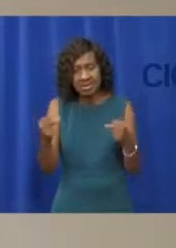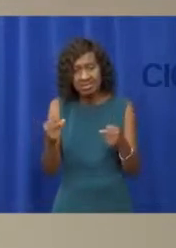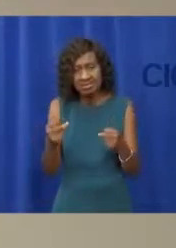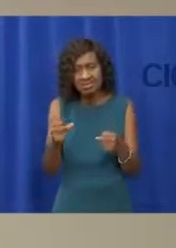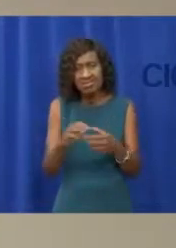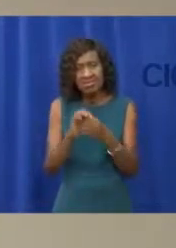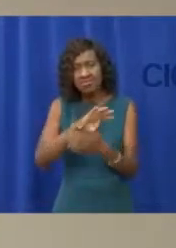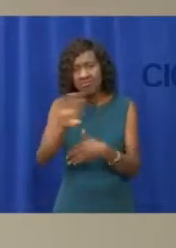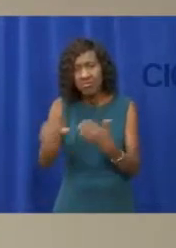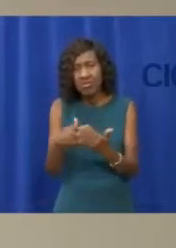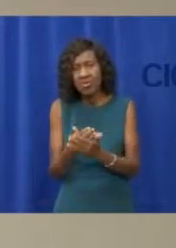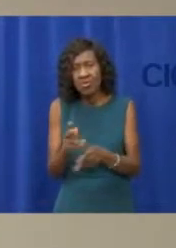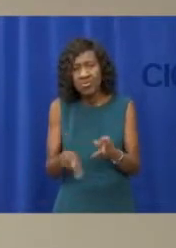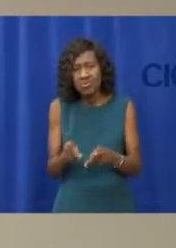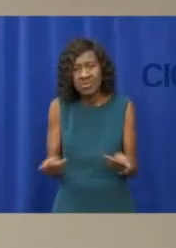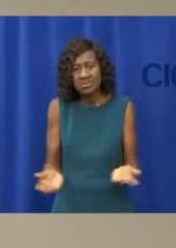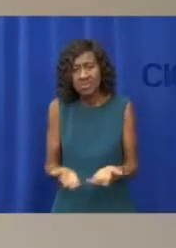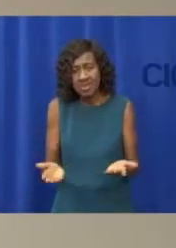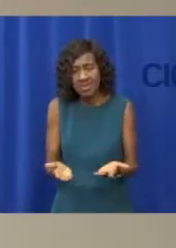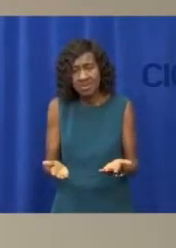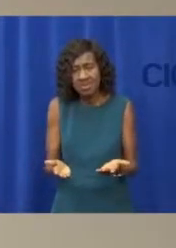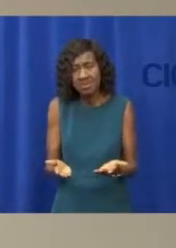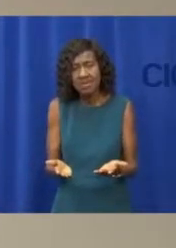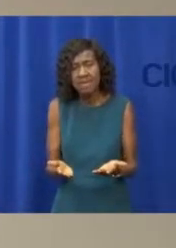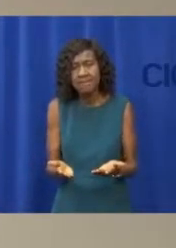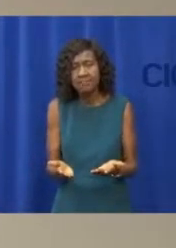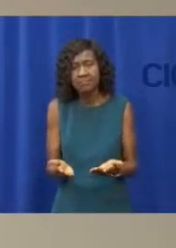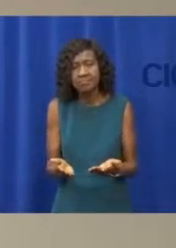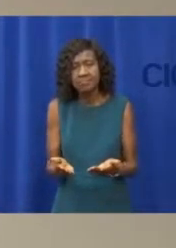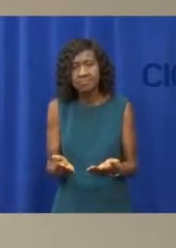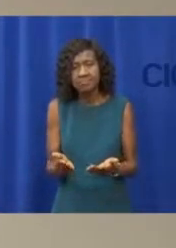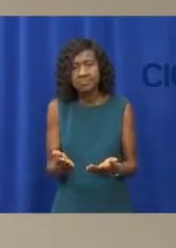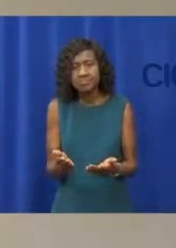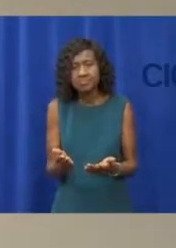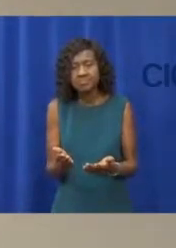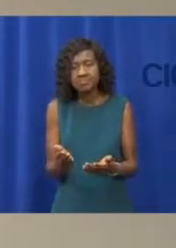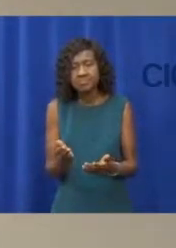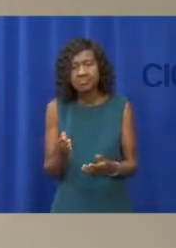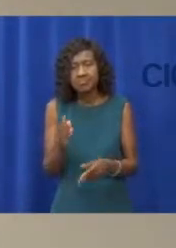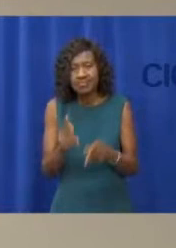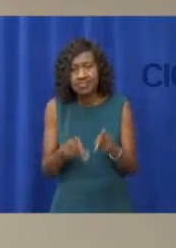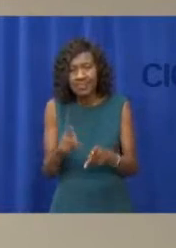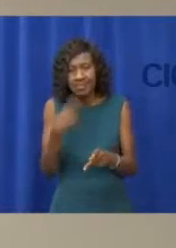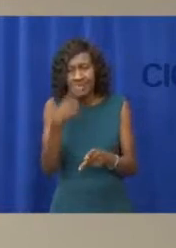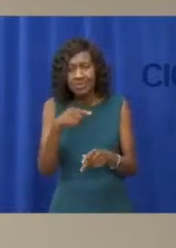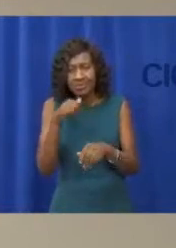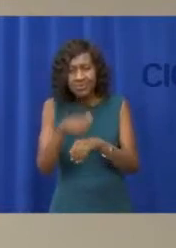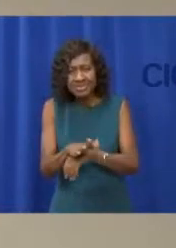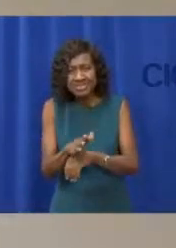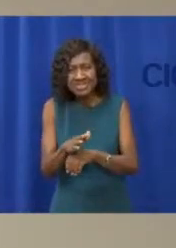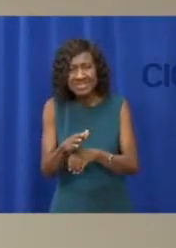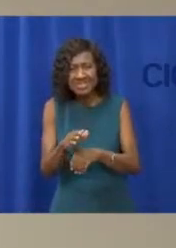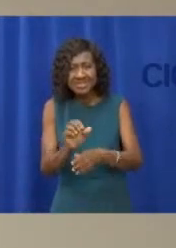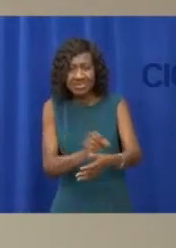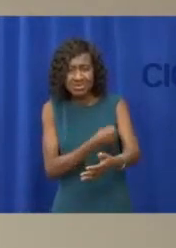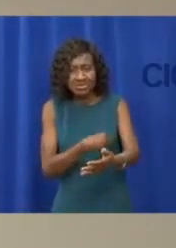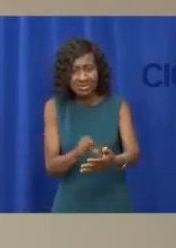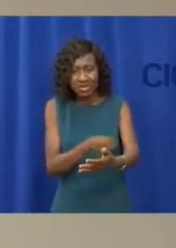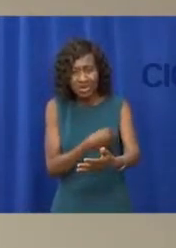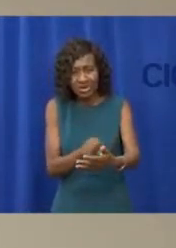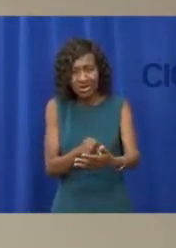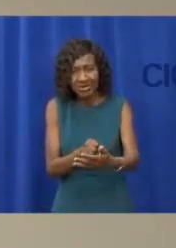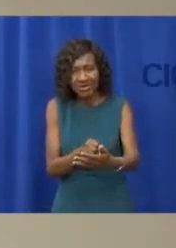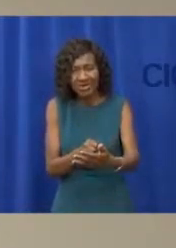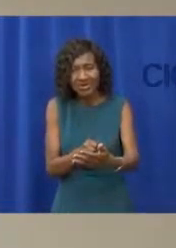separate note, for those of you who have so far sent in your jingles, thank you. We look forward to